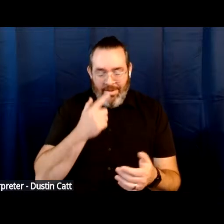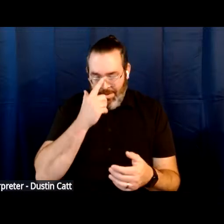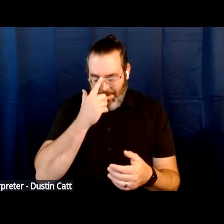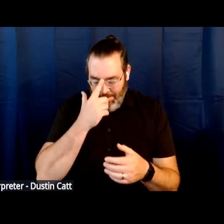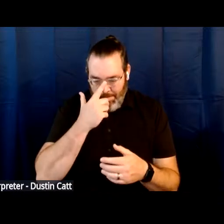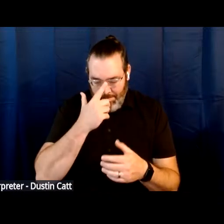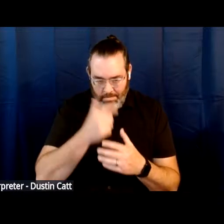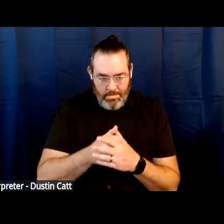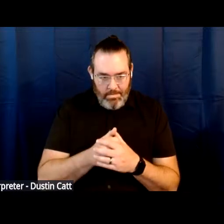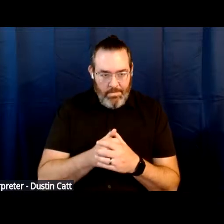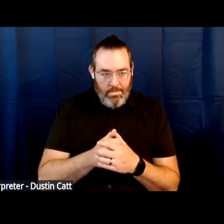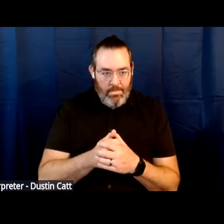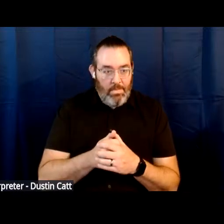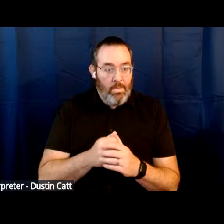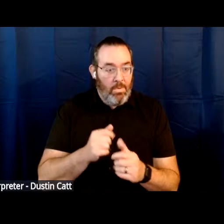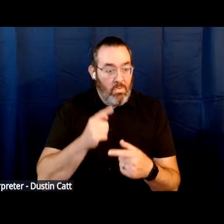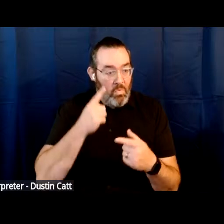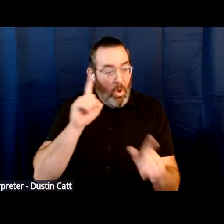it works like a charm.